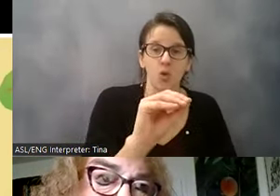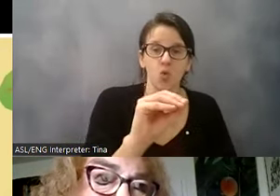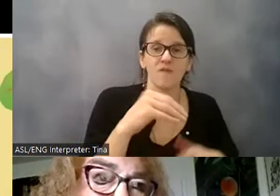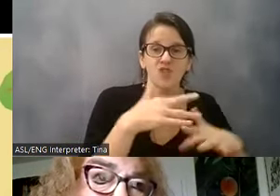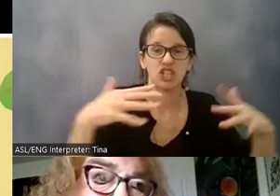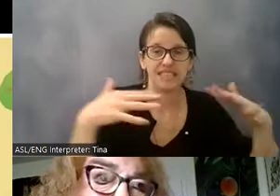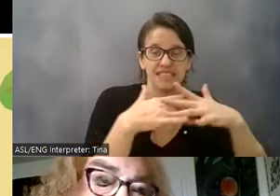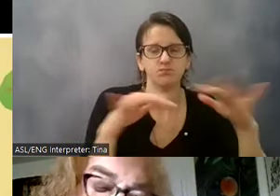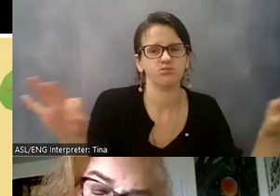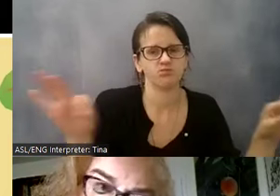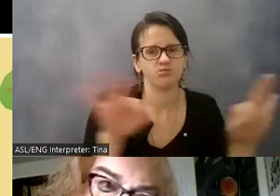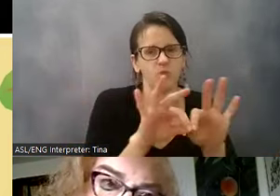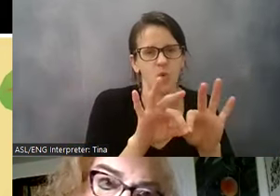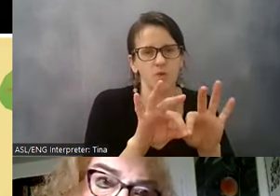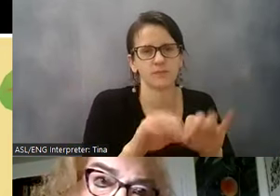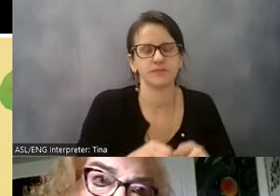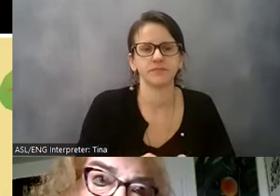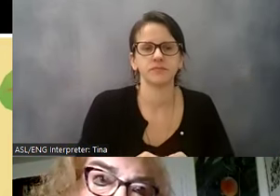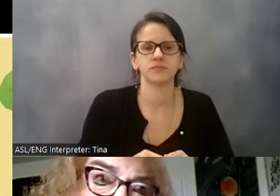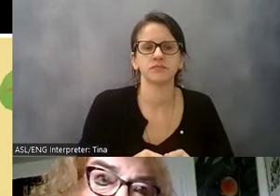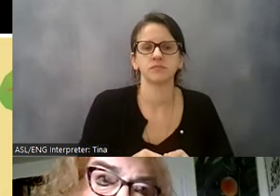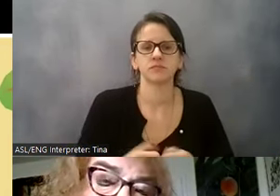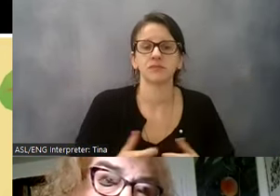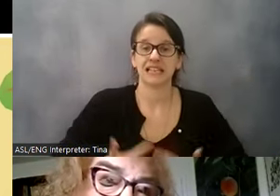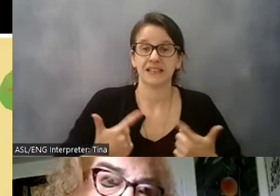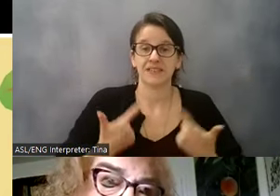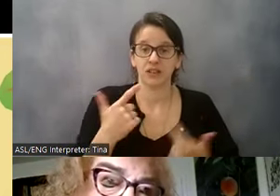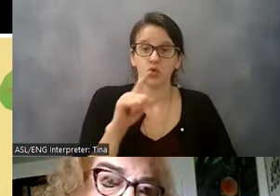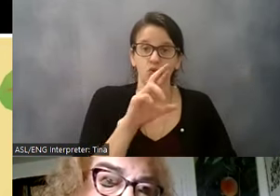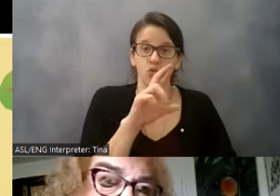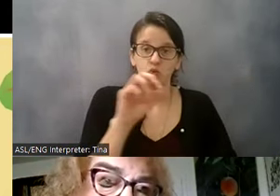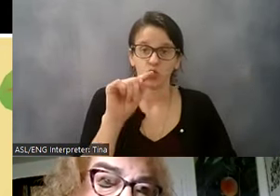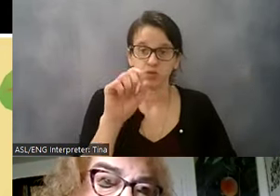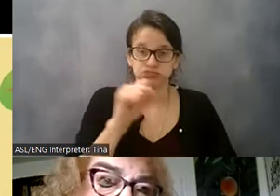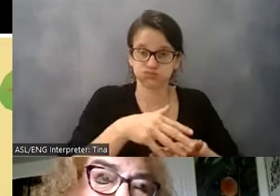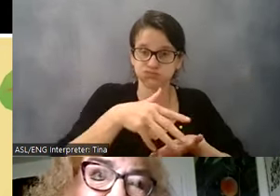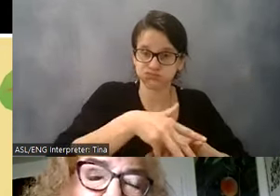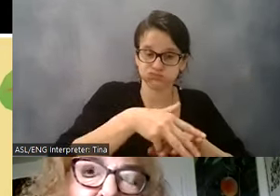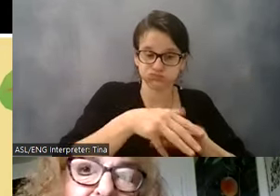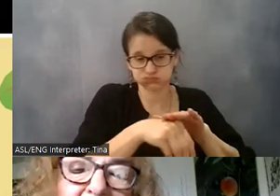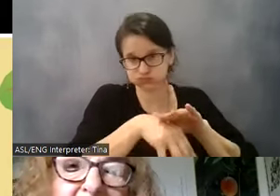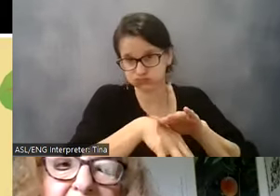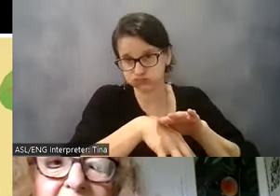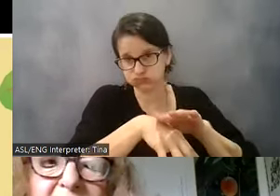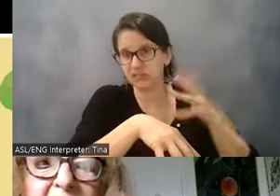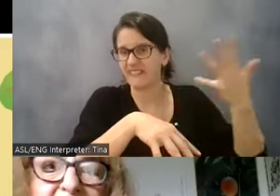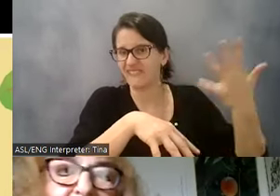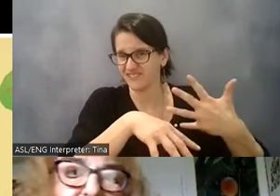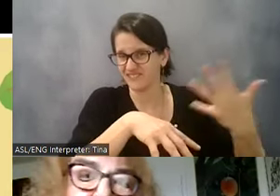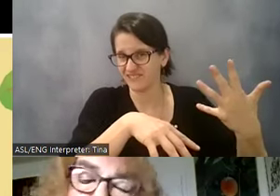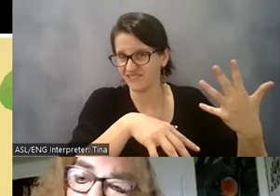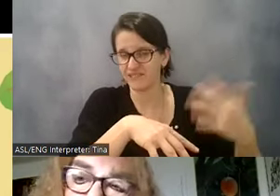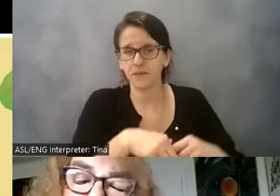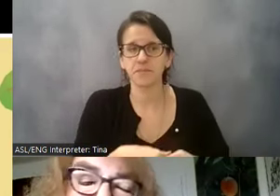that. Keeping the living roots alive at all times. And then don't use any of those